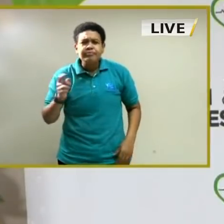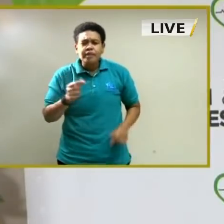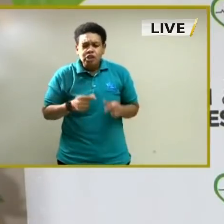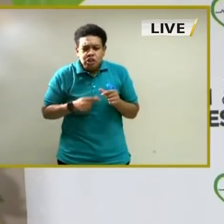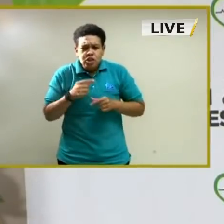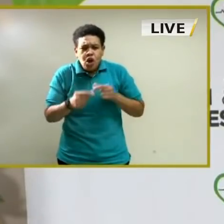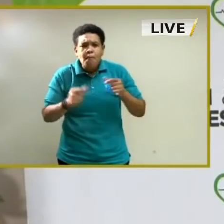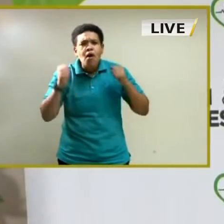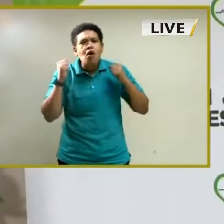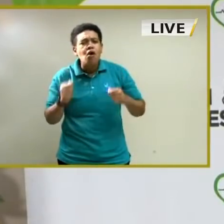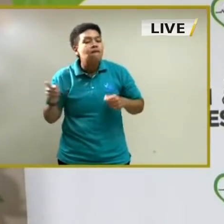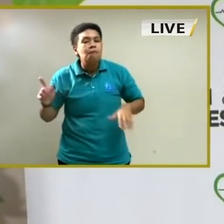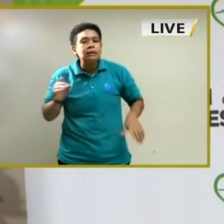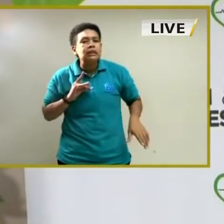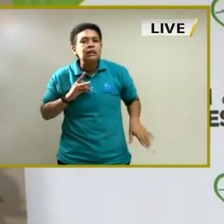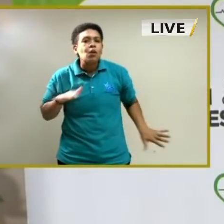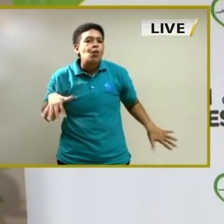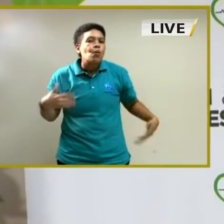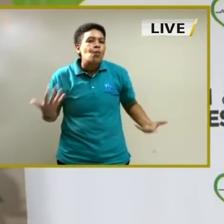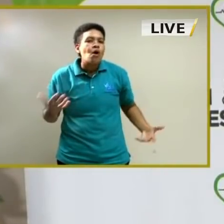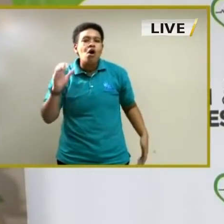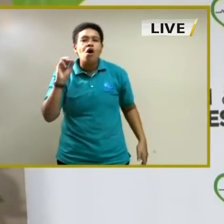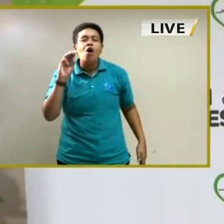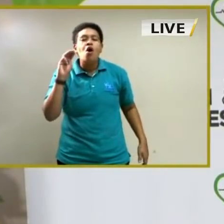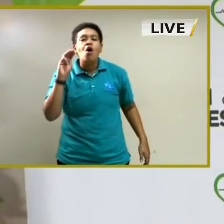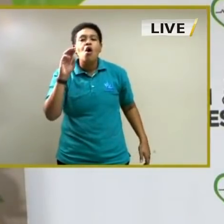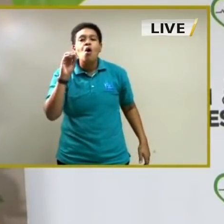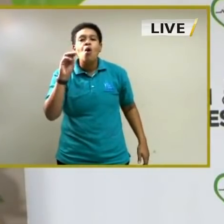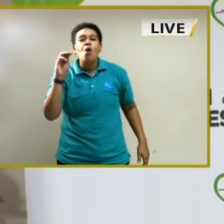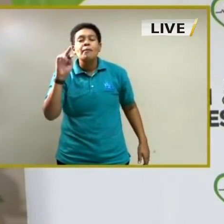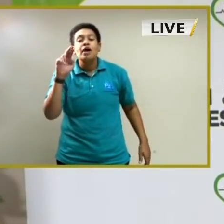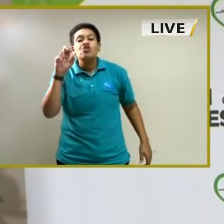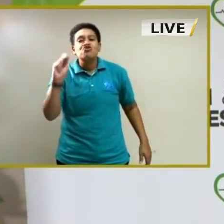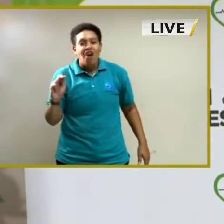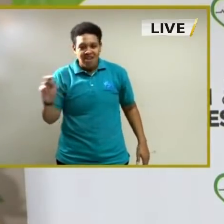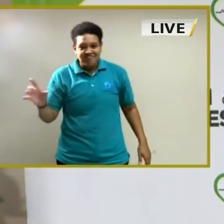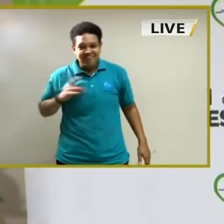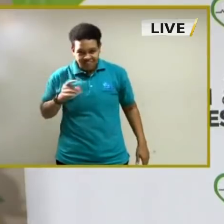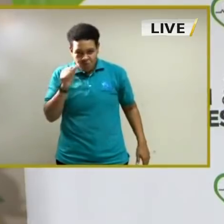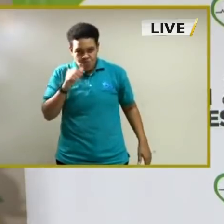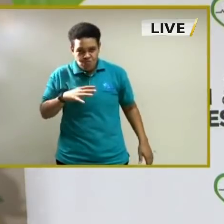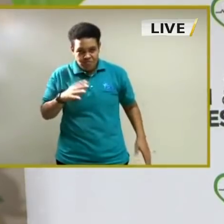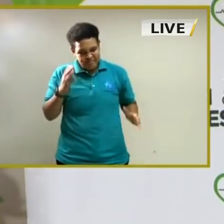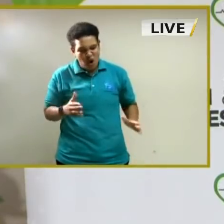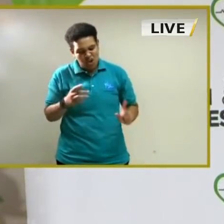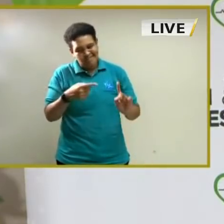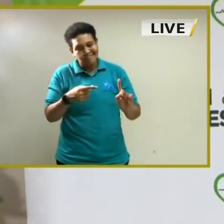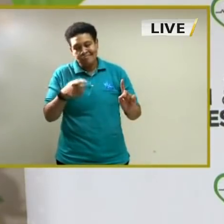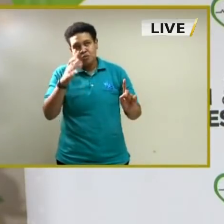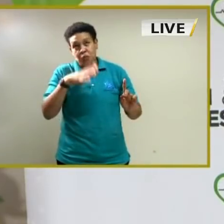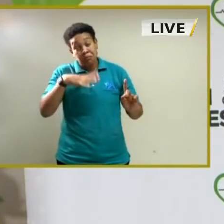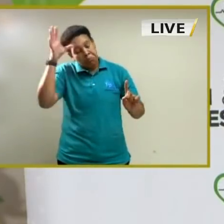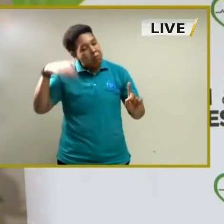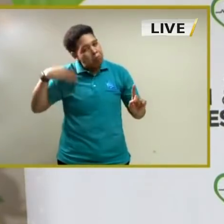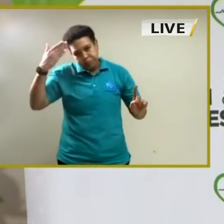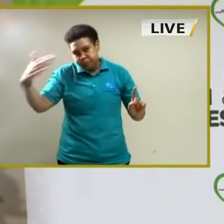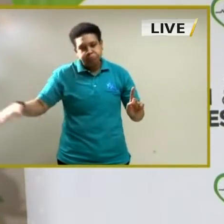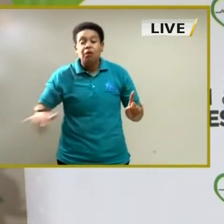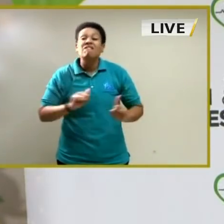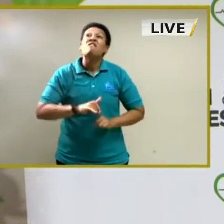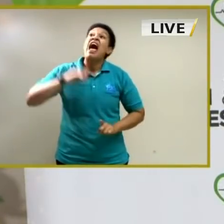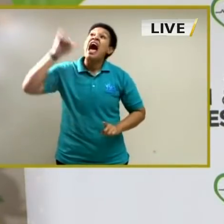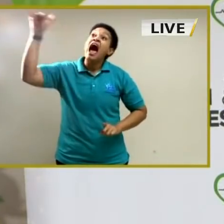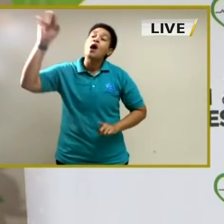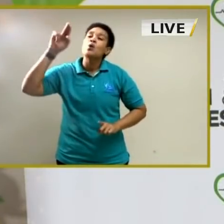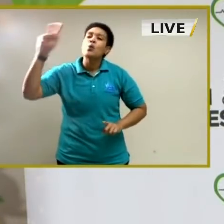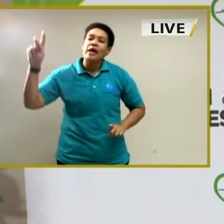has confirmed the Omicron as the variant for this particular result. So this is a